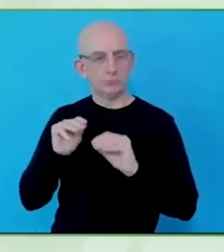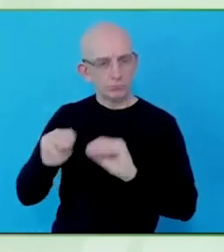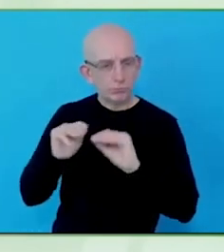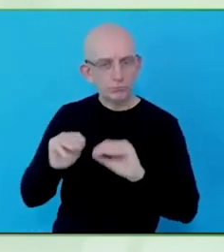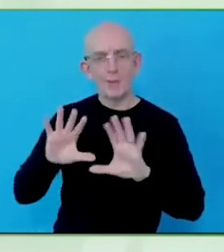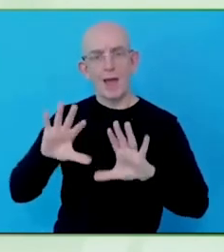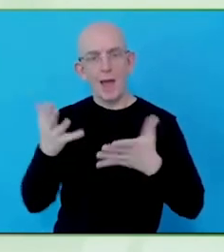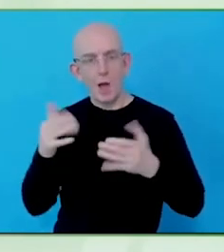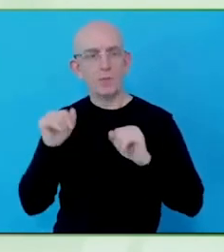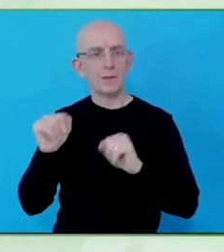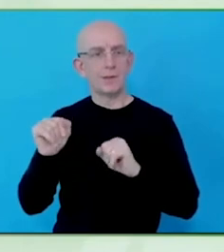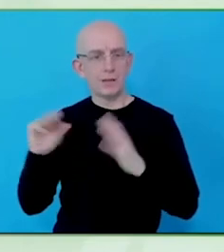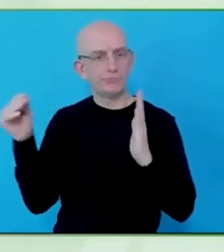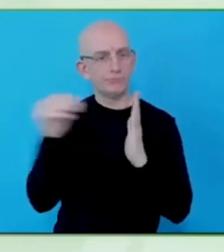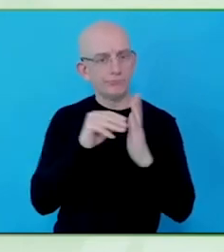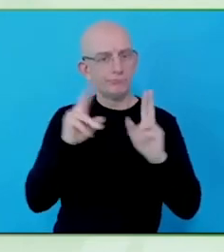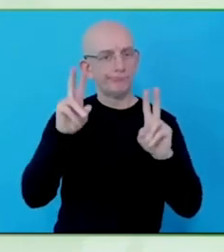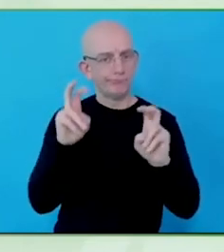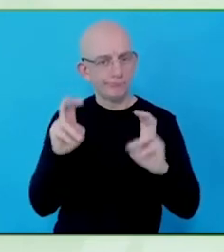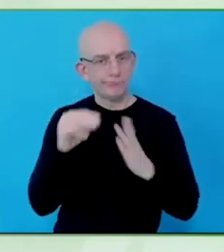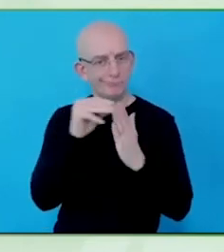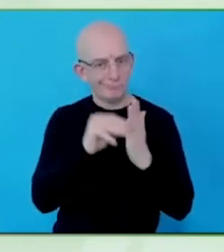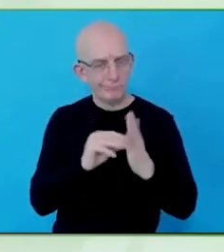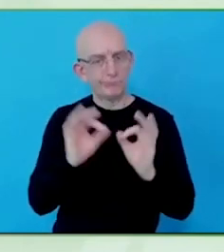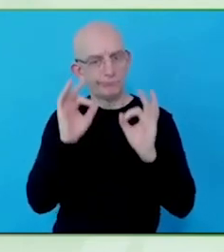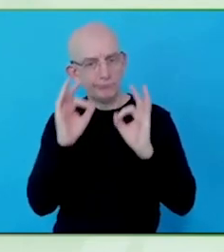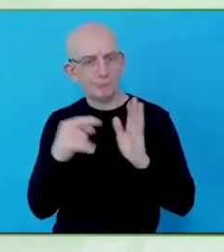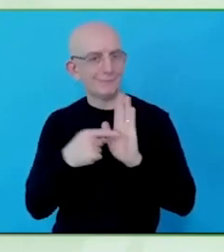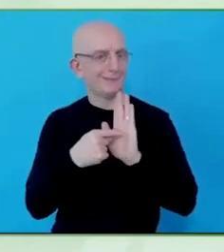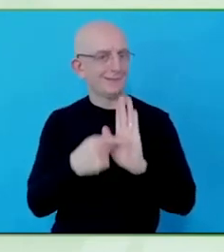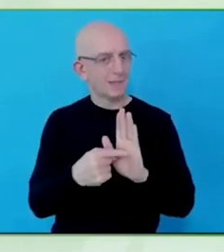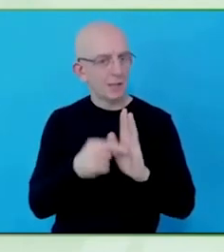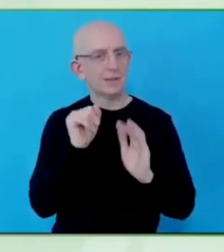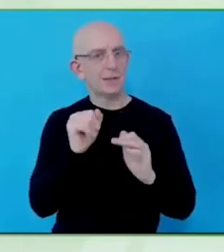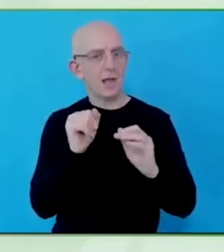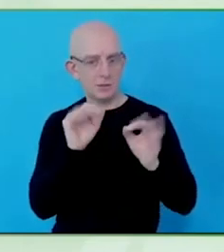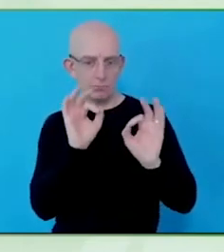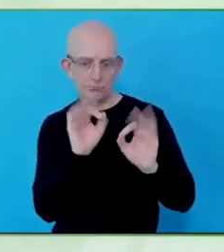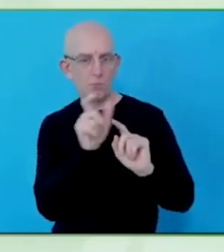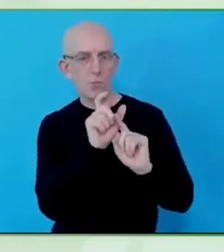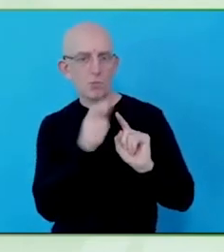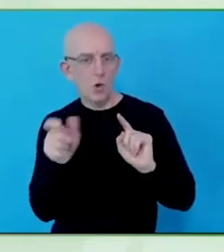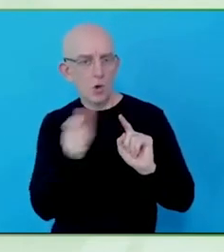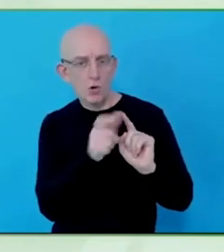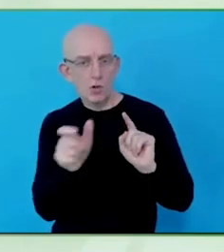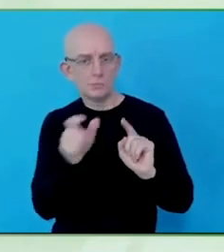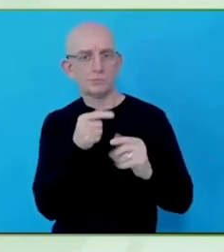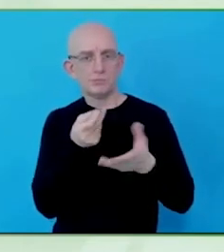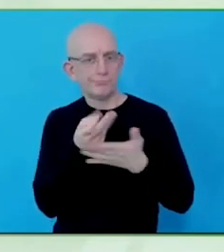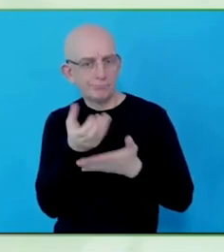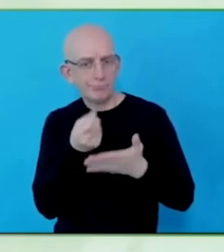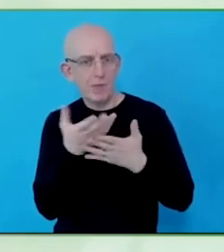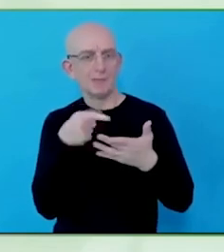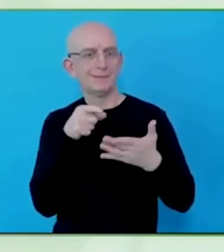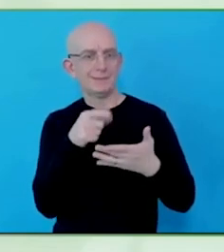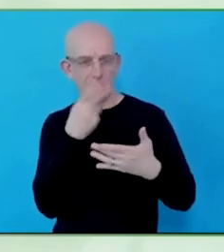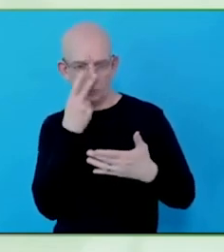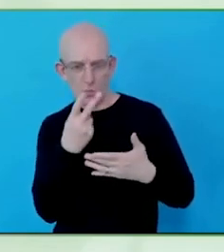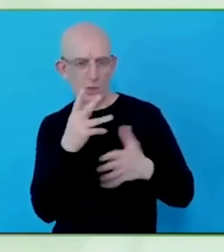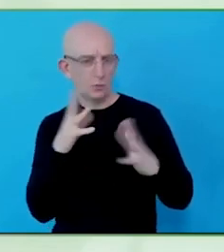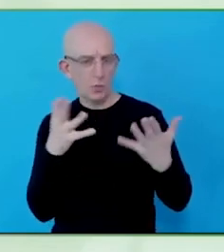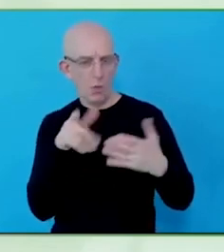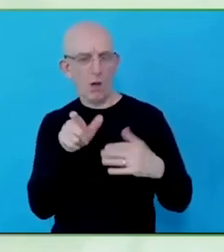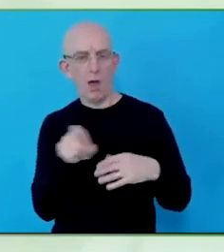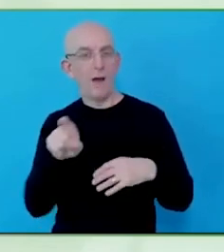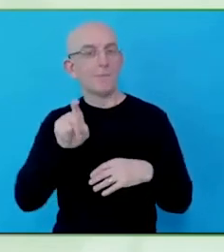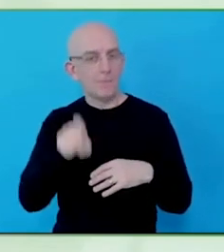for the device to interpret it properly as a button, and that's one example. What we found in preparing for that, we did our annual visit to the major